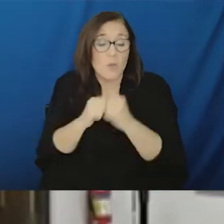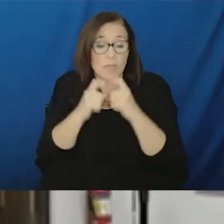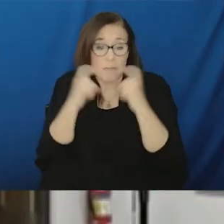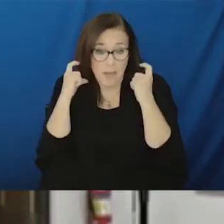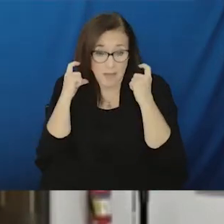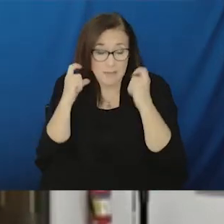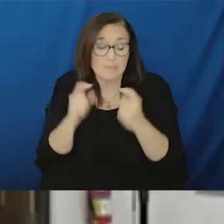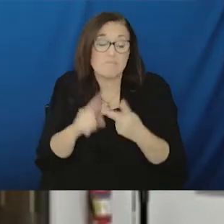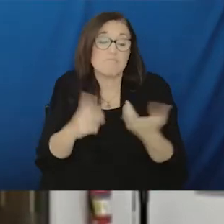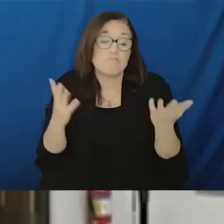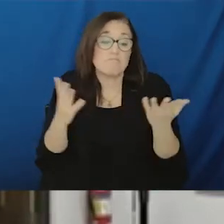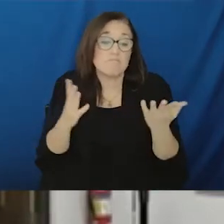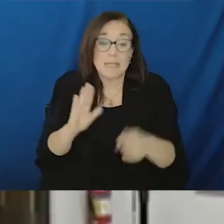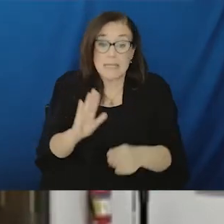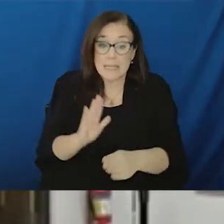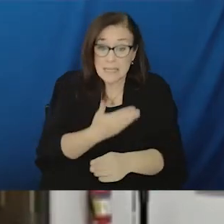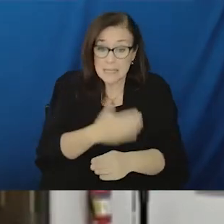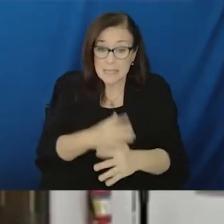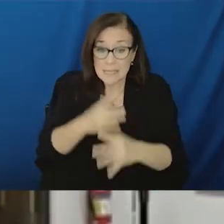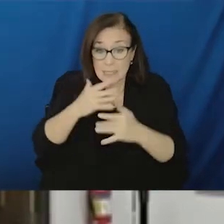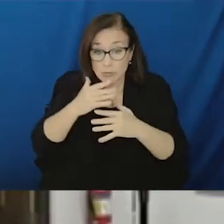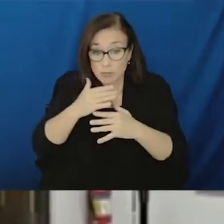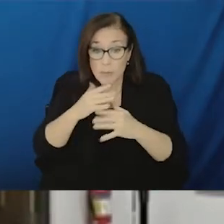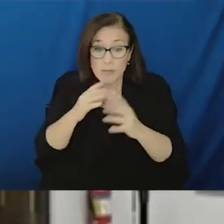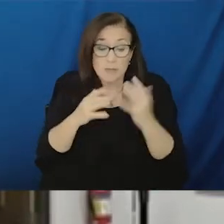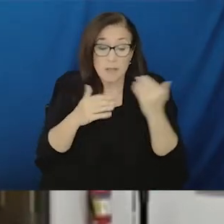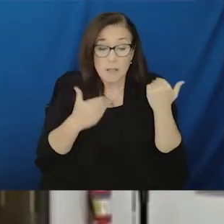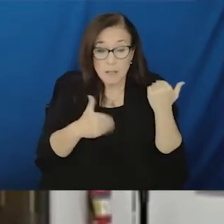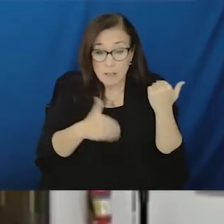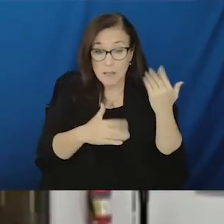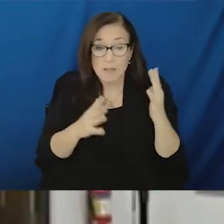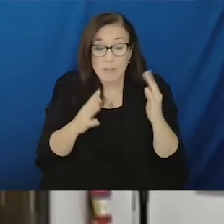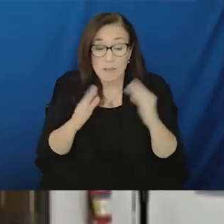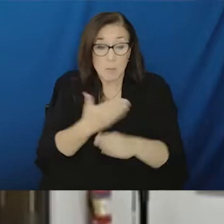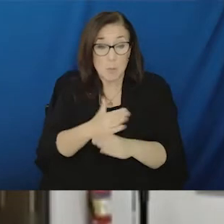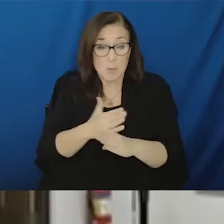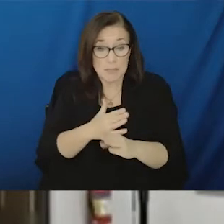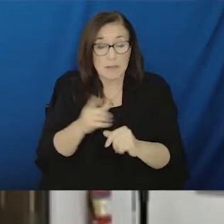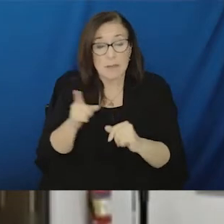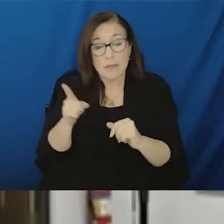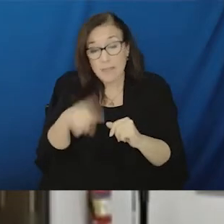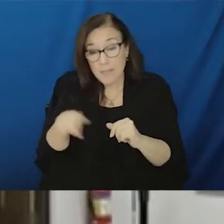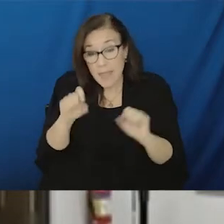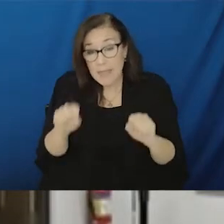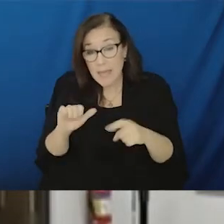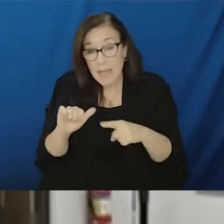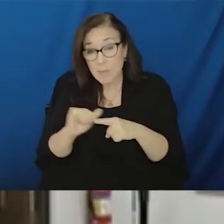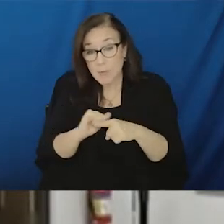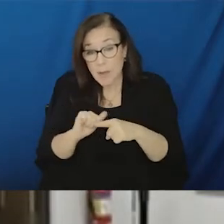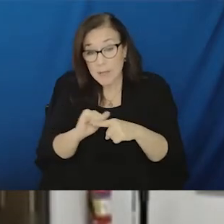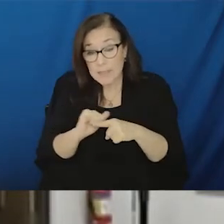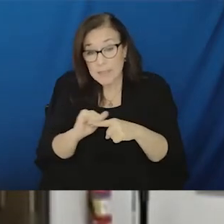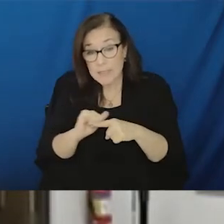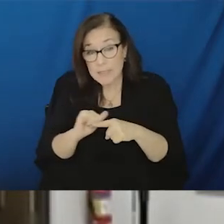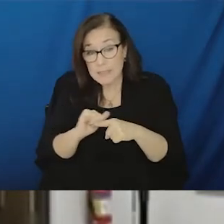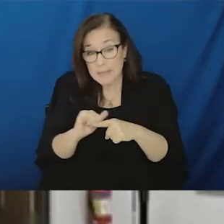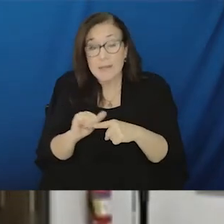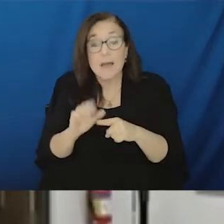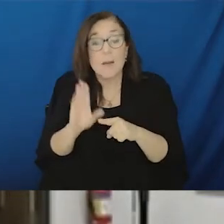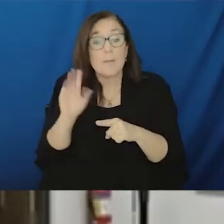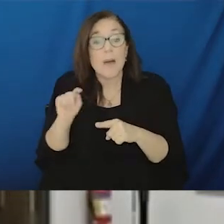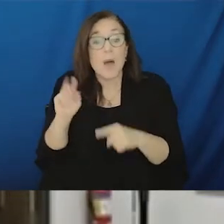Instrumental music can practice, but woodwinds, especially